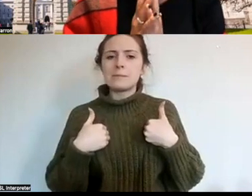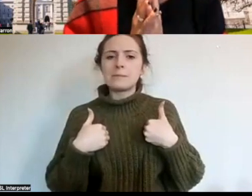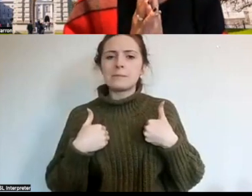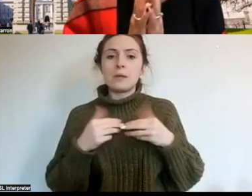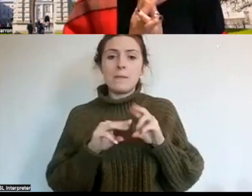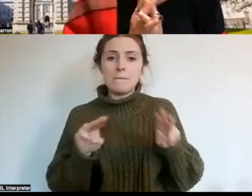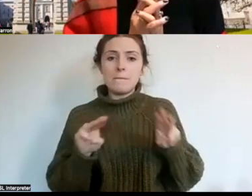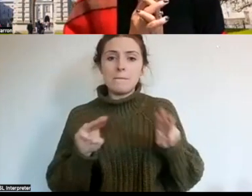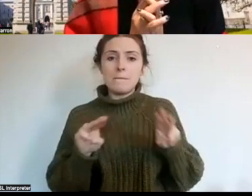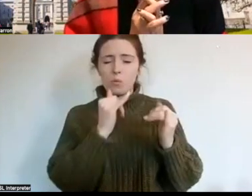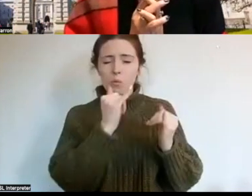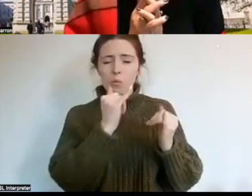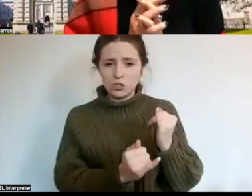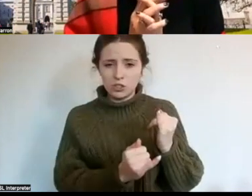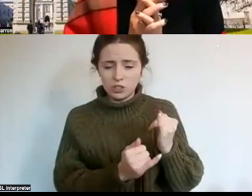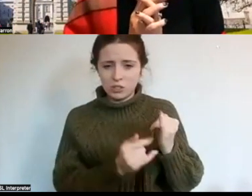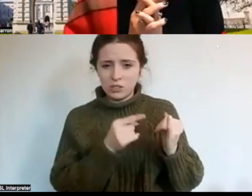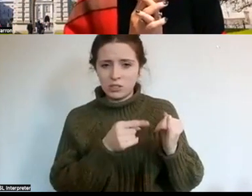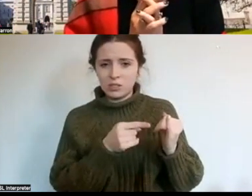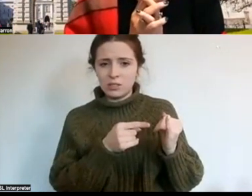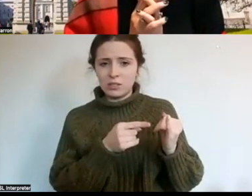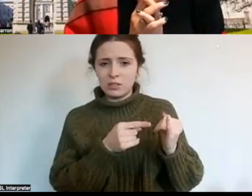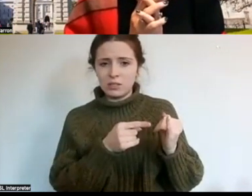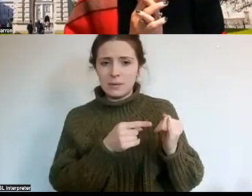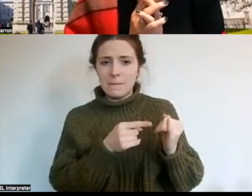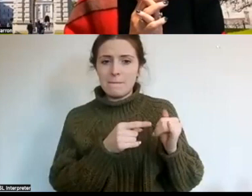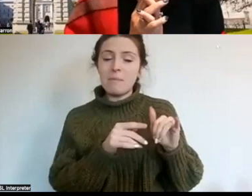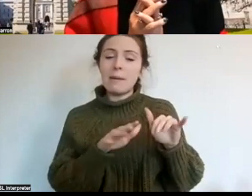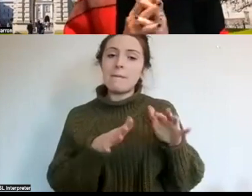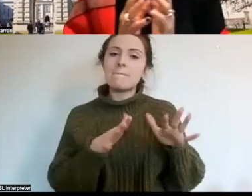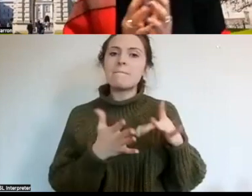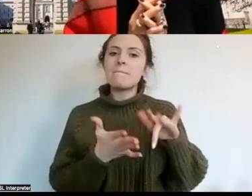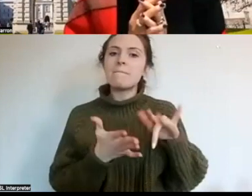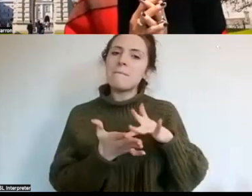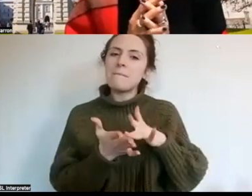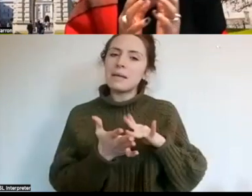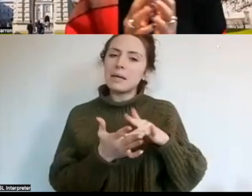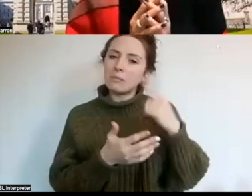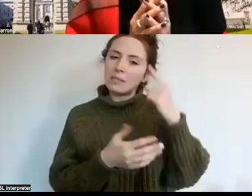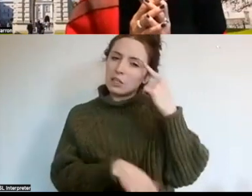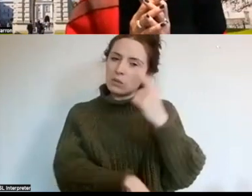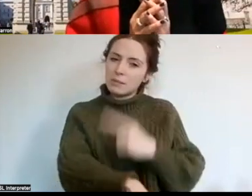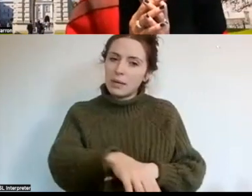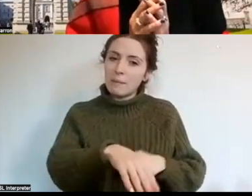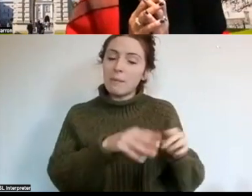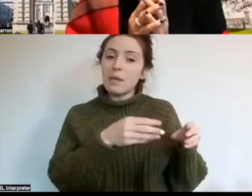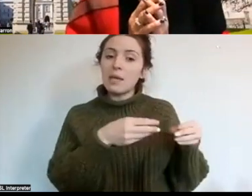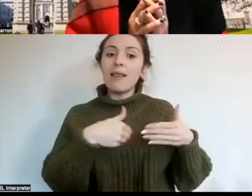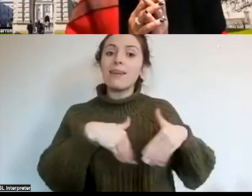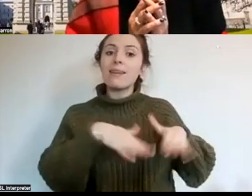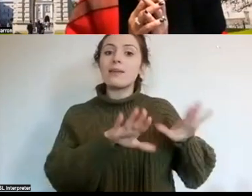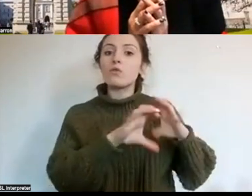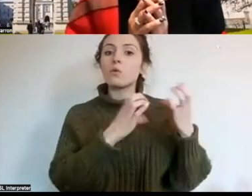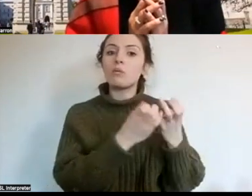worst in all of this are those with kind of a mild or moderate intellectual disability who moved out into community group homes with little or